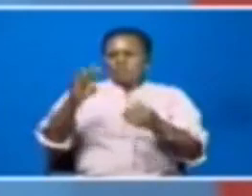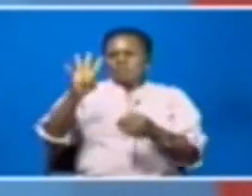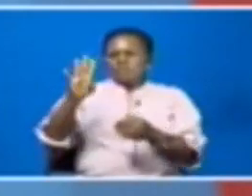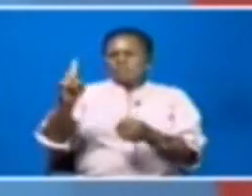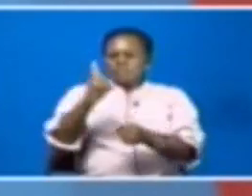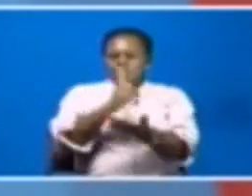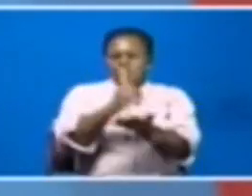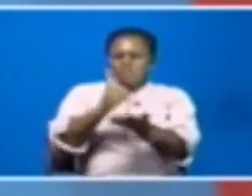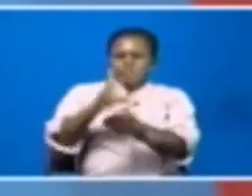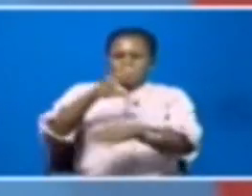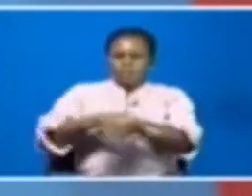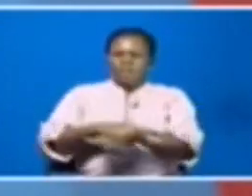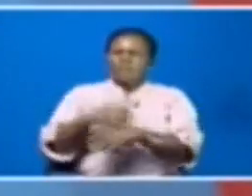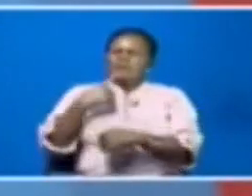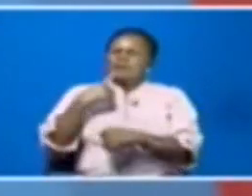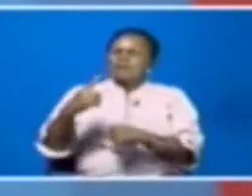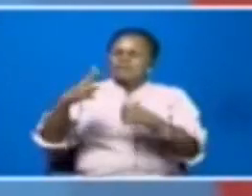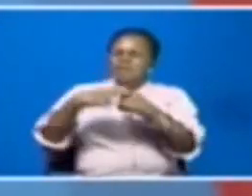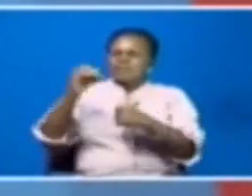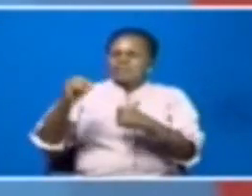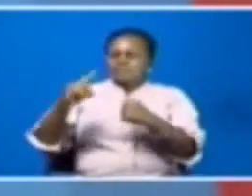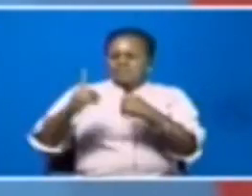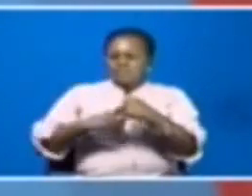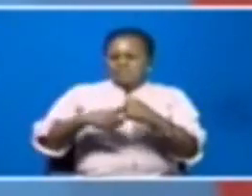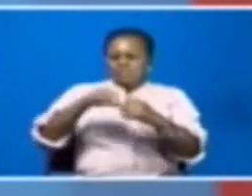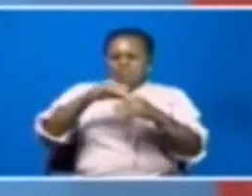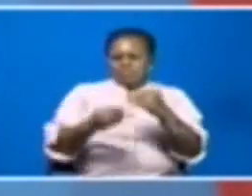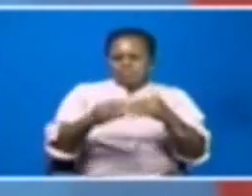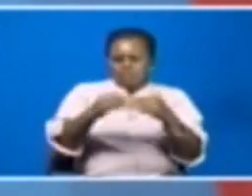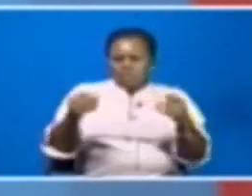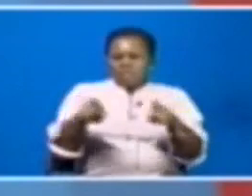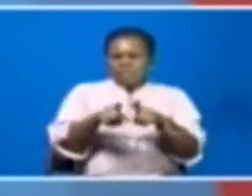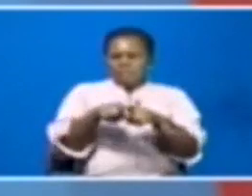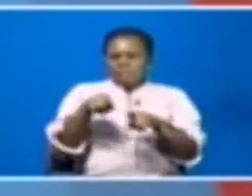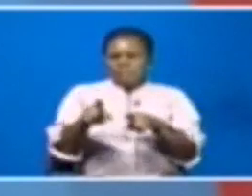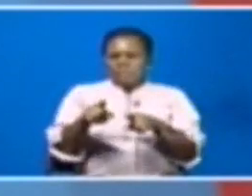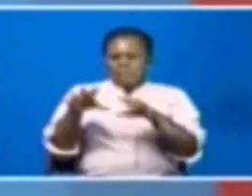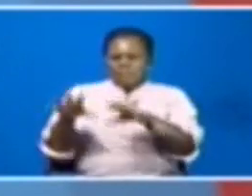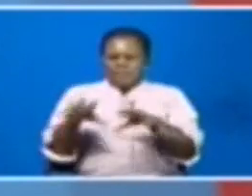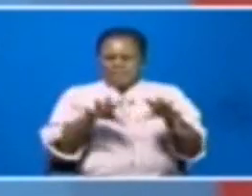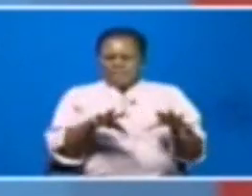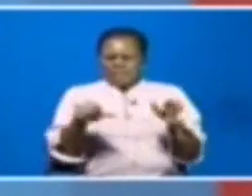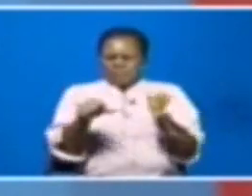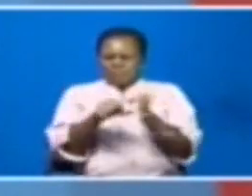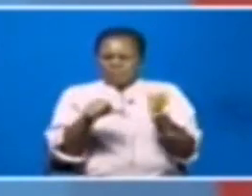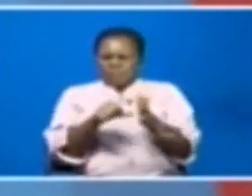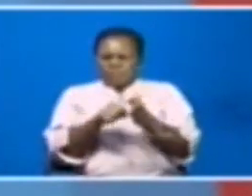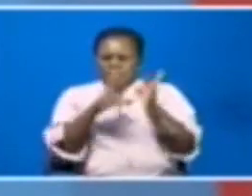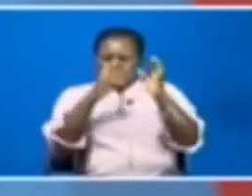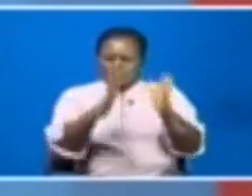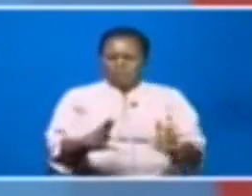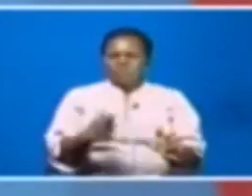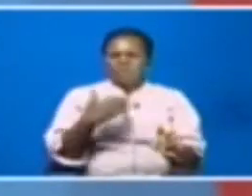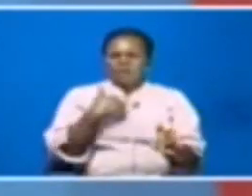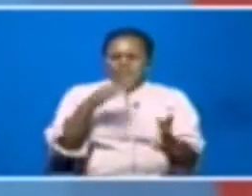$14.50 each to raise $196 million. The listing of Jumia is already causing market jitters, and KTN's Julie Wamboi